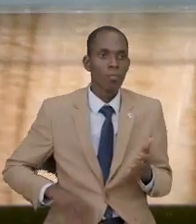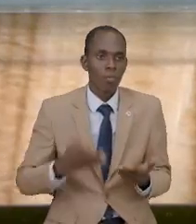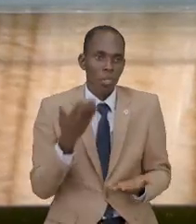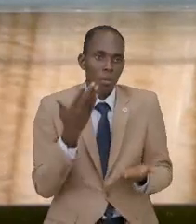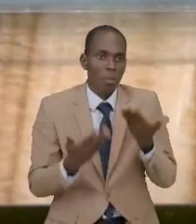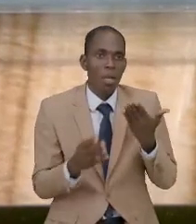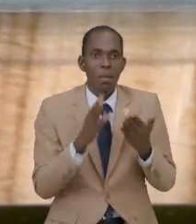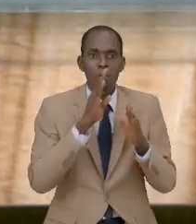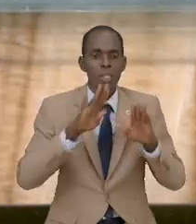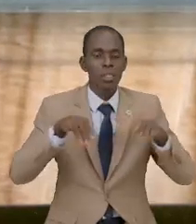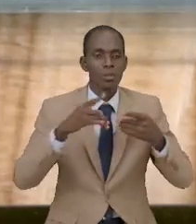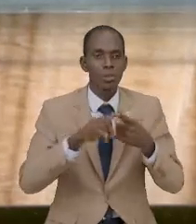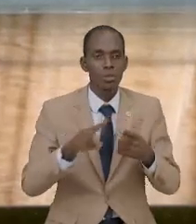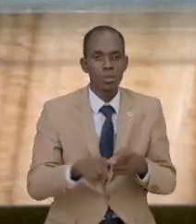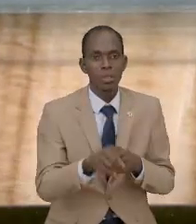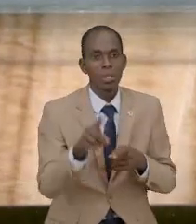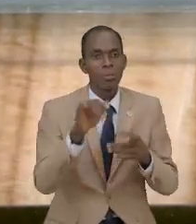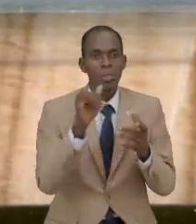be given to